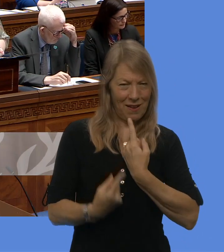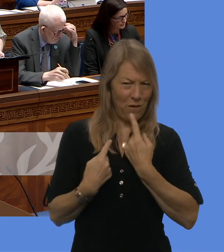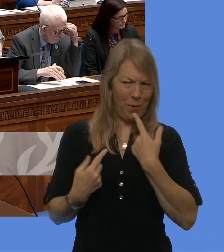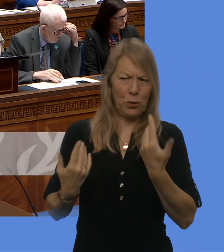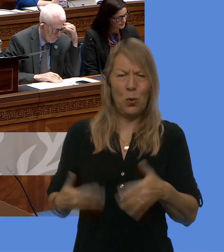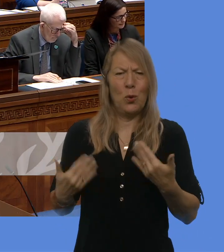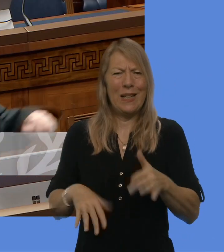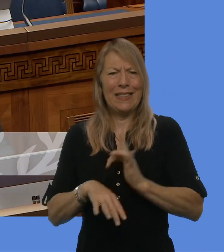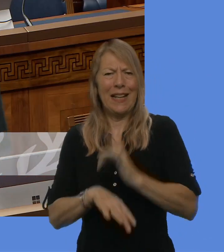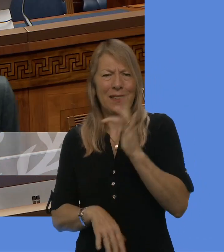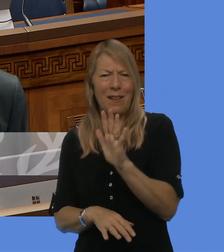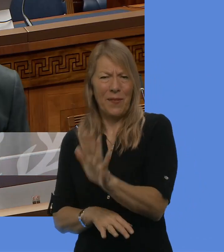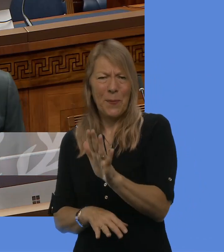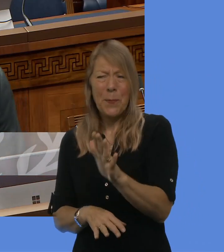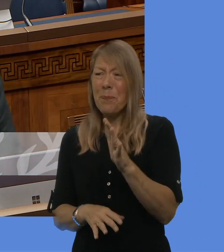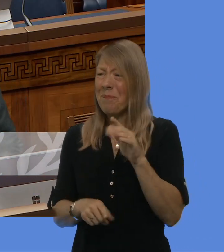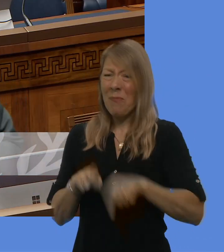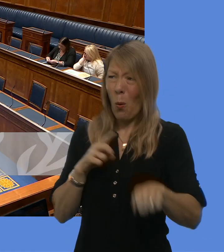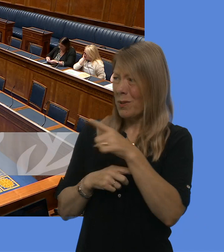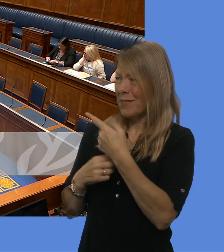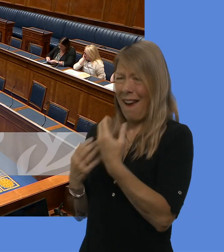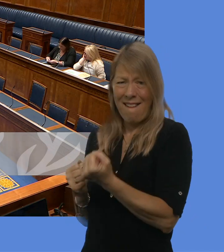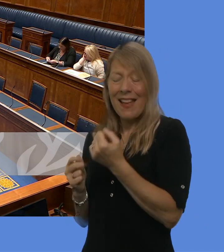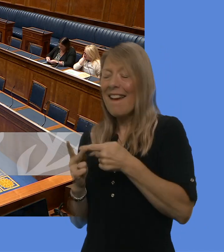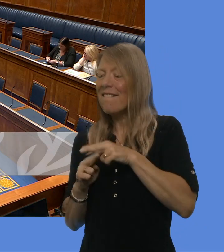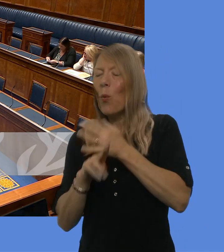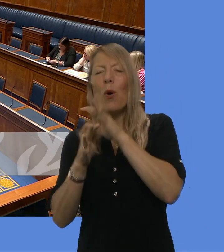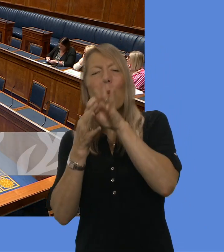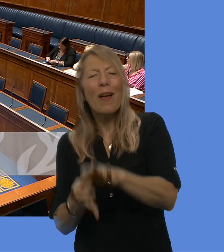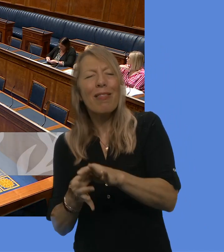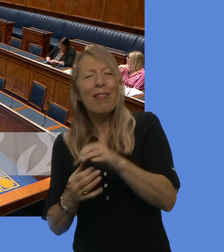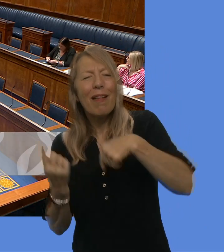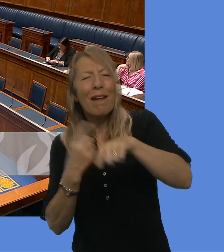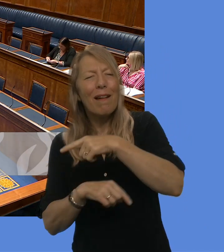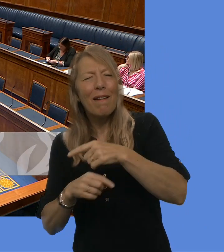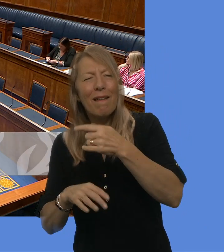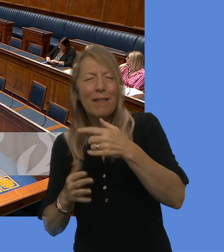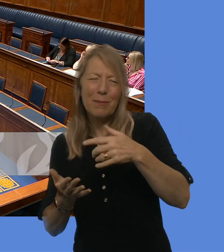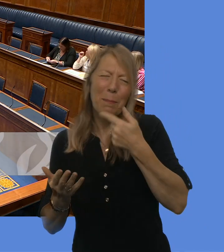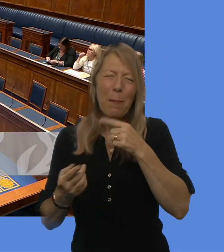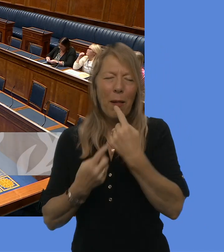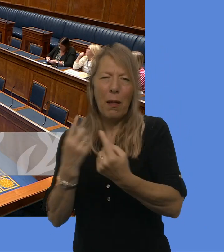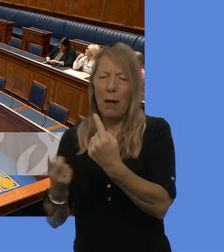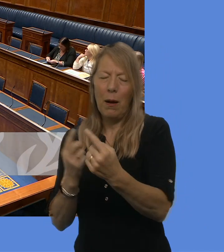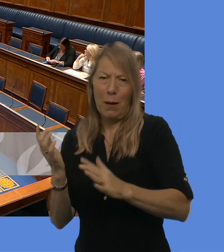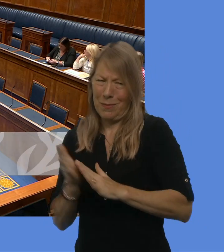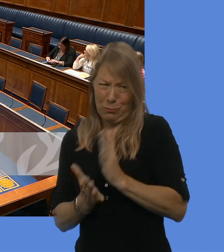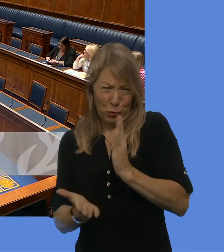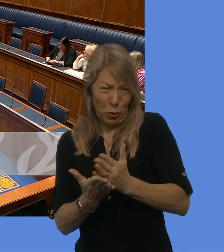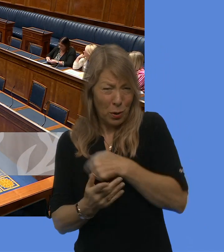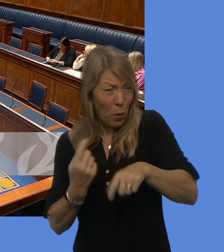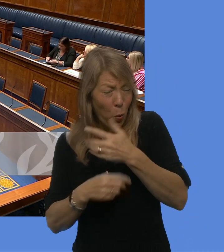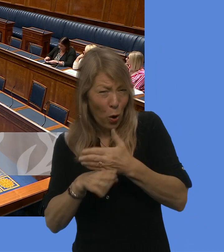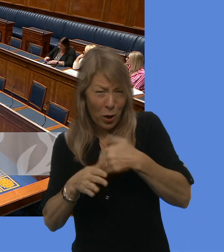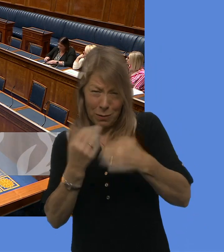be the same with prison. Kate Nicholl. Mr. Speaker, thank the Minister for our answers so far. Can I ask what